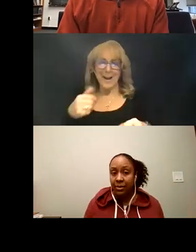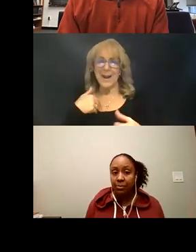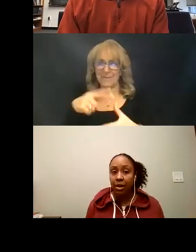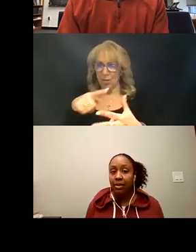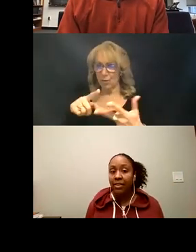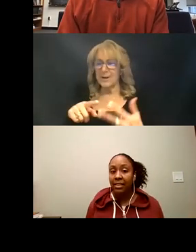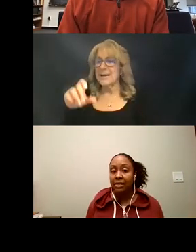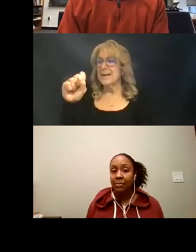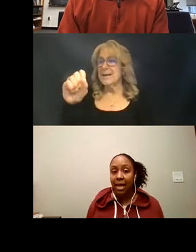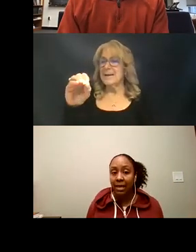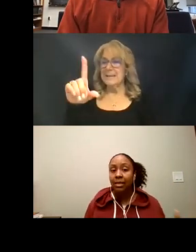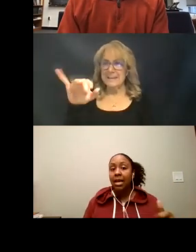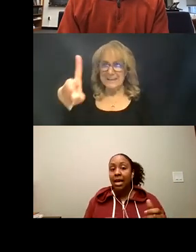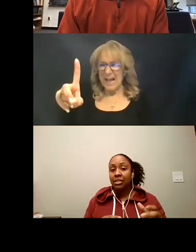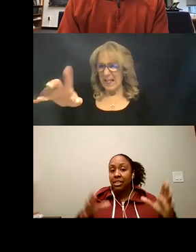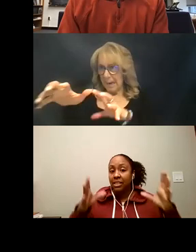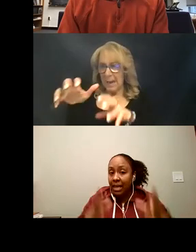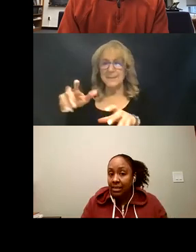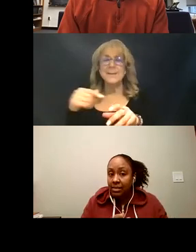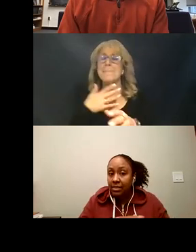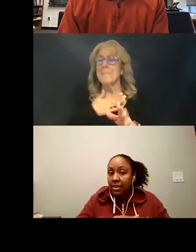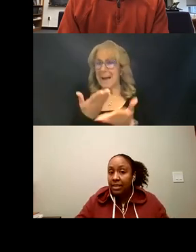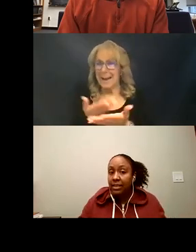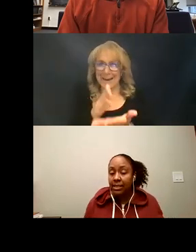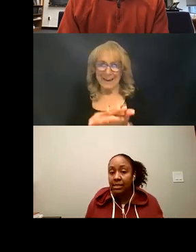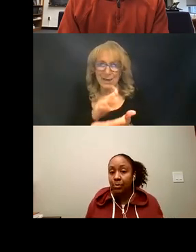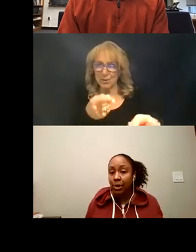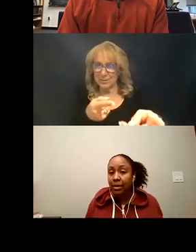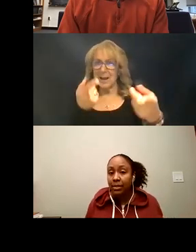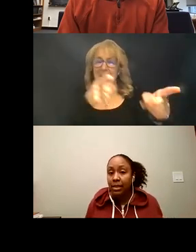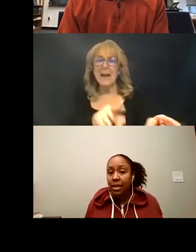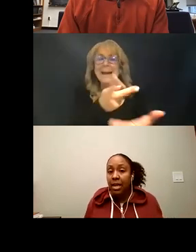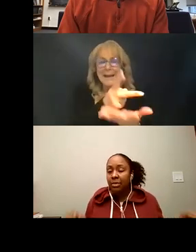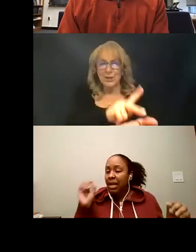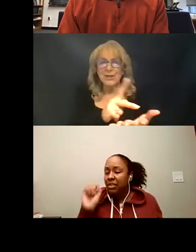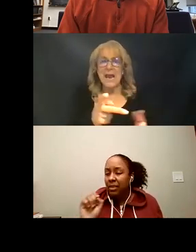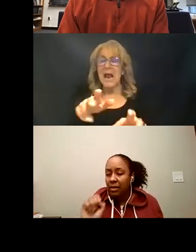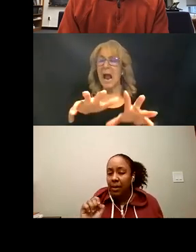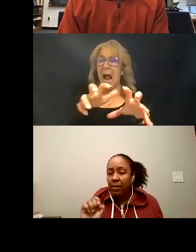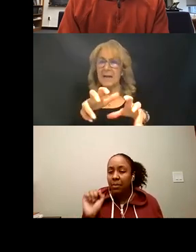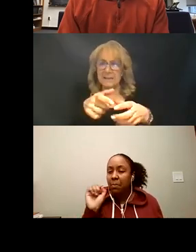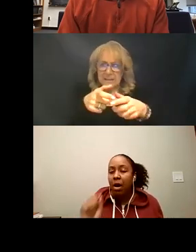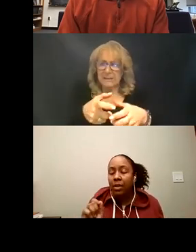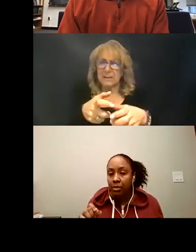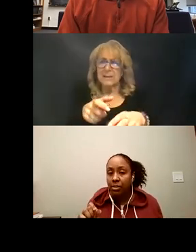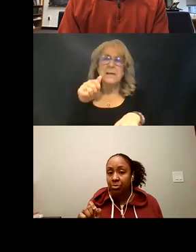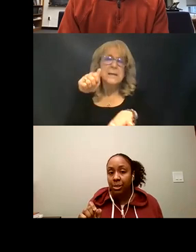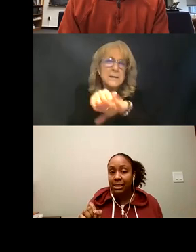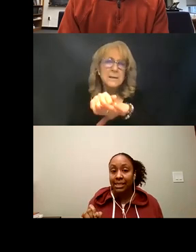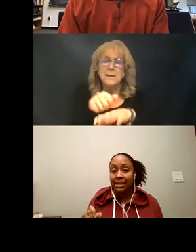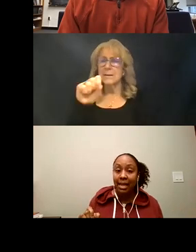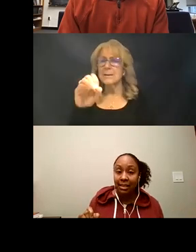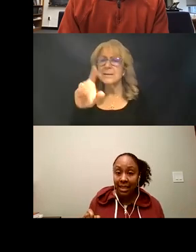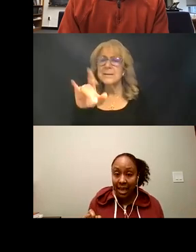kitchen, I put a block of ice in a pan, and you see the ice is solid and it doesn't spread out. And we have to think about the molecules of